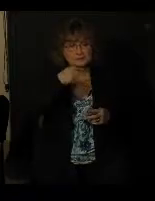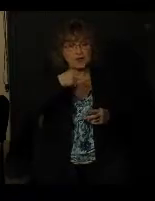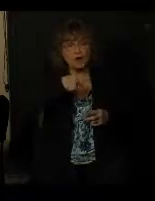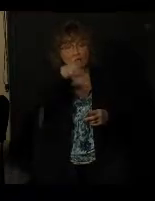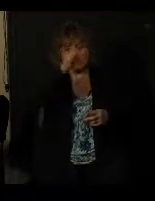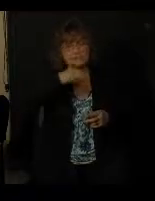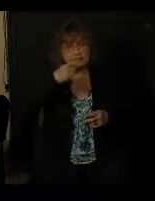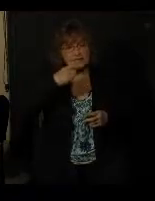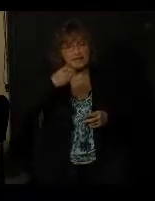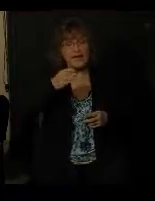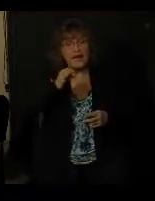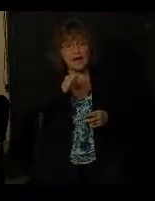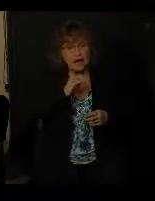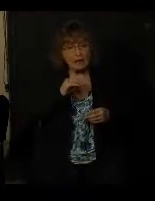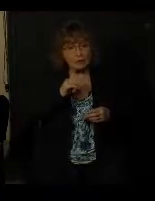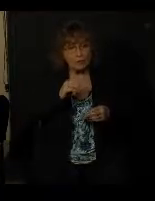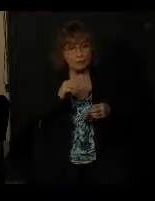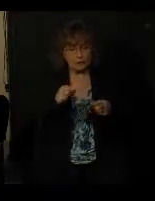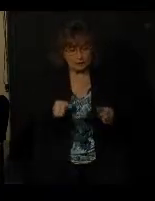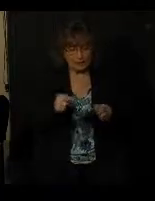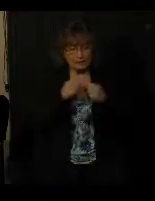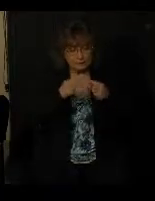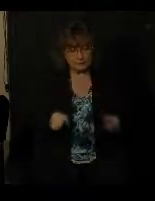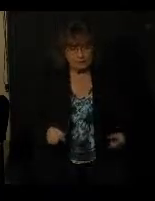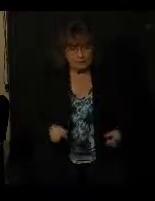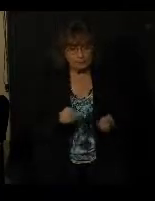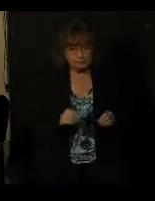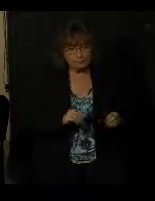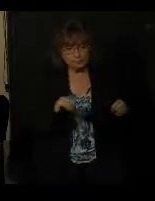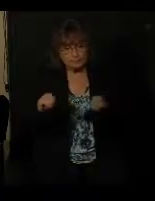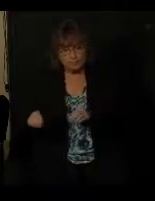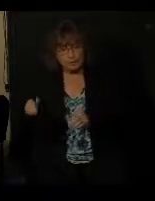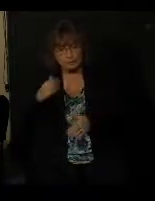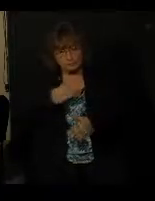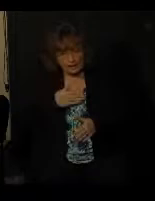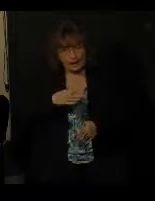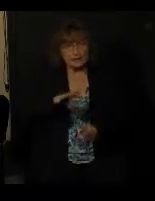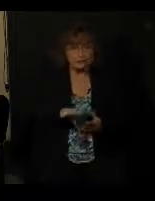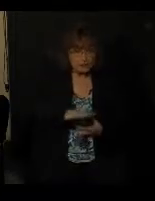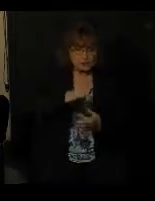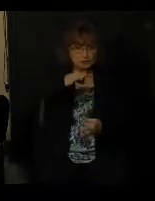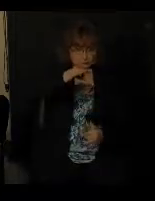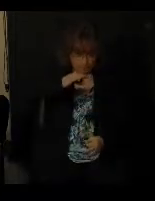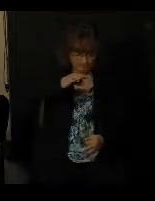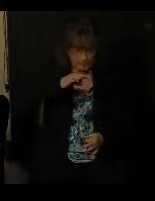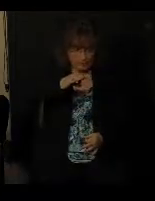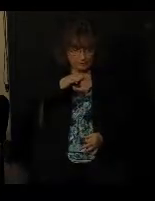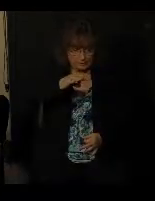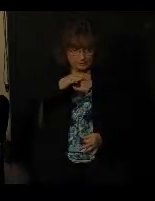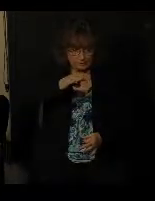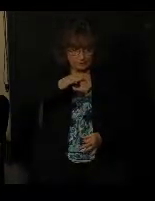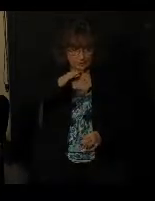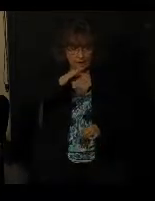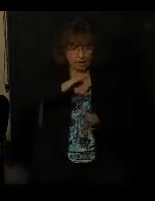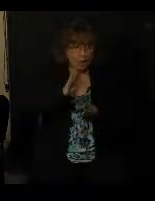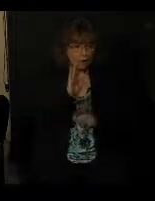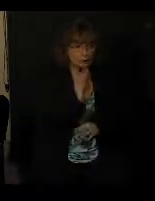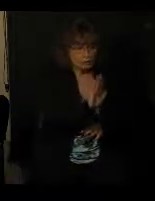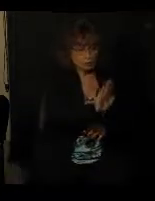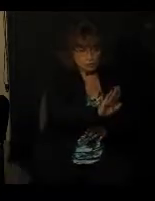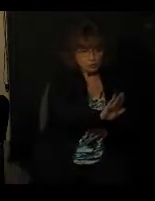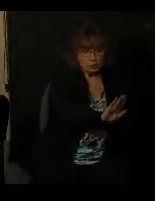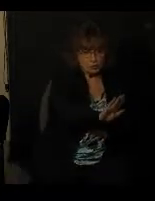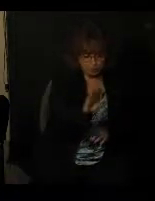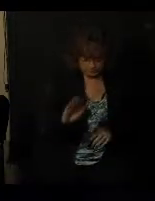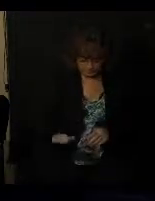pour my spirit upon thy seed." Get this. "And my blessing upon thy